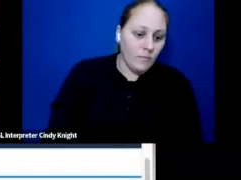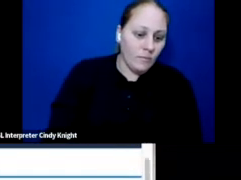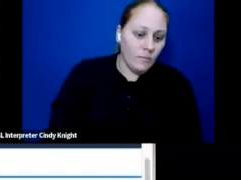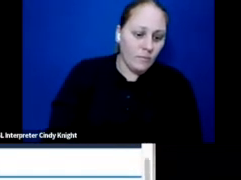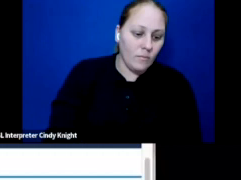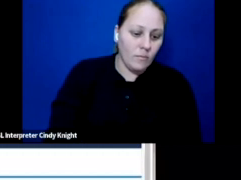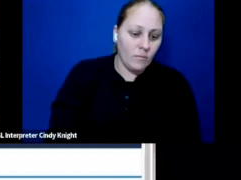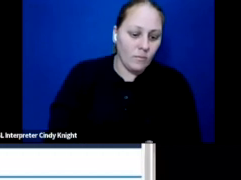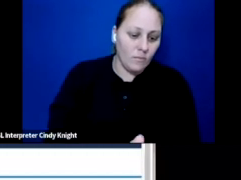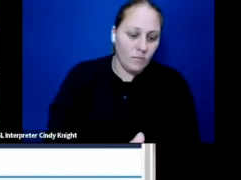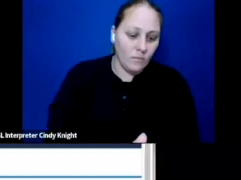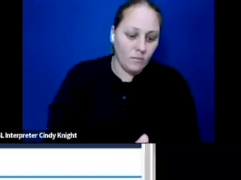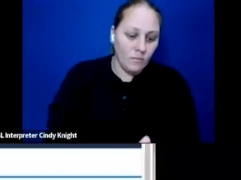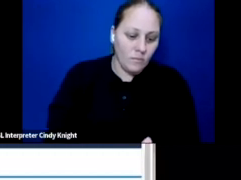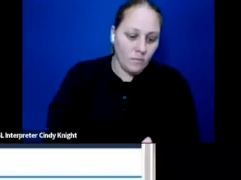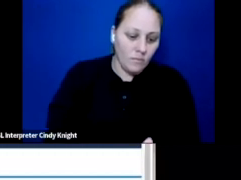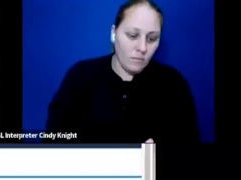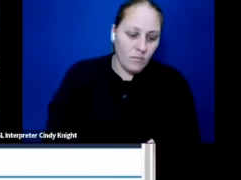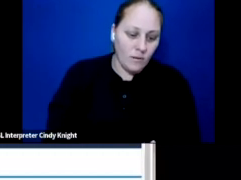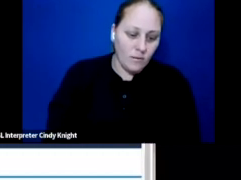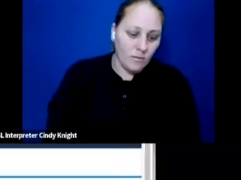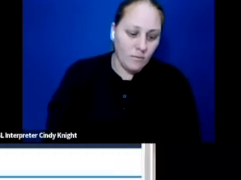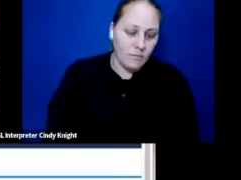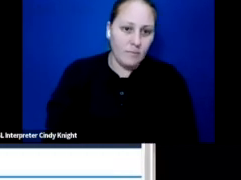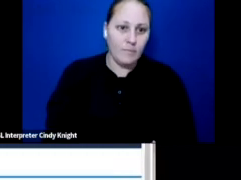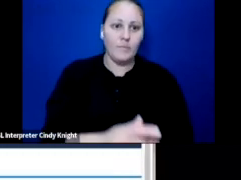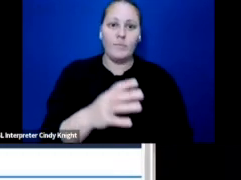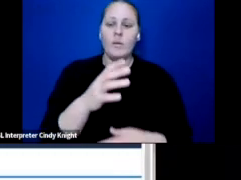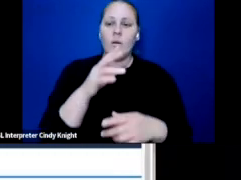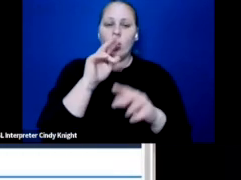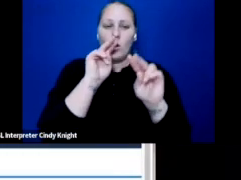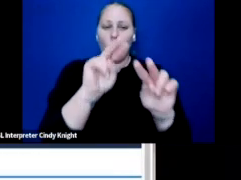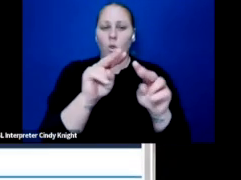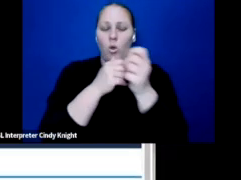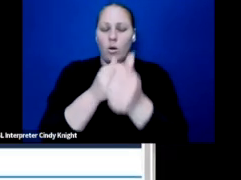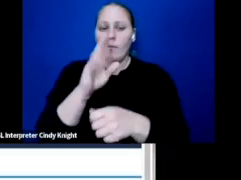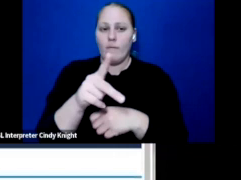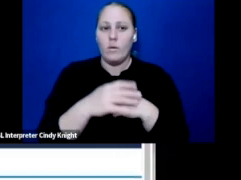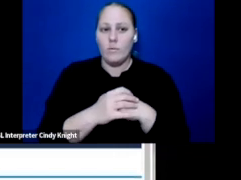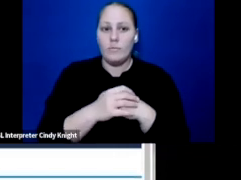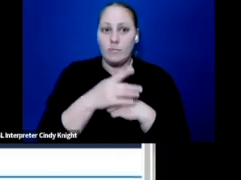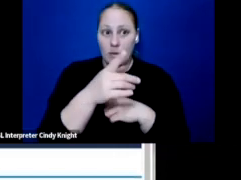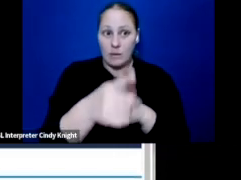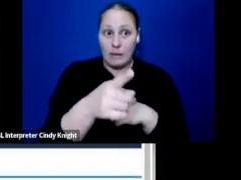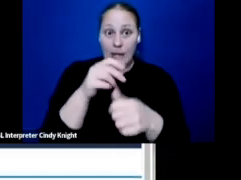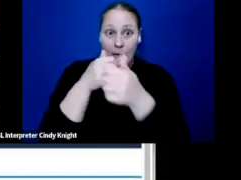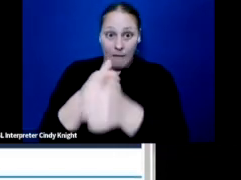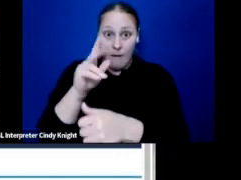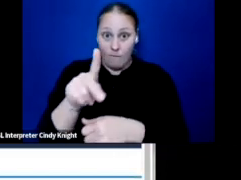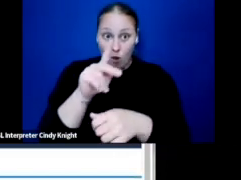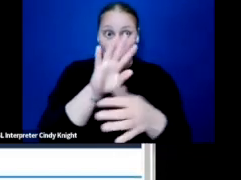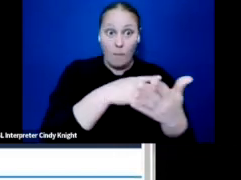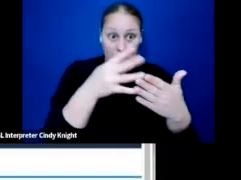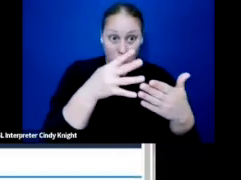Closing out of the cases, we'll take a brief look at follow-up. So as you'll see, the follow-up that we had scheduled